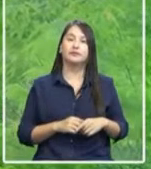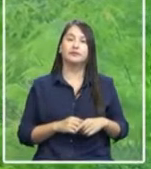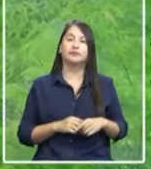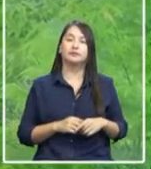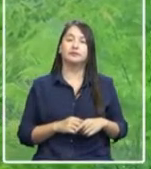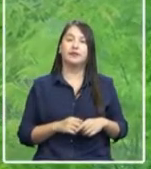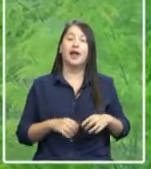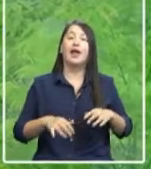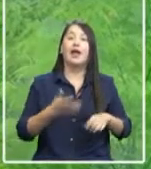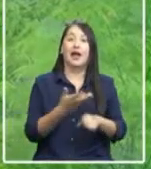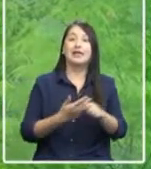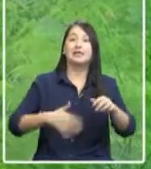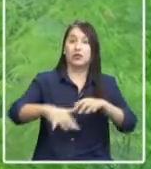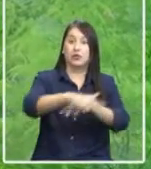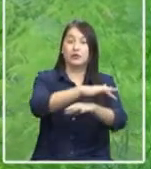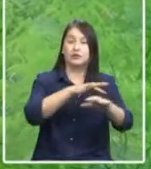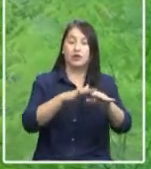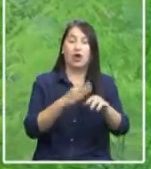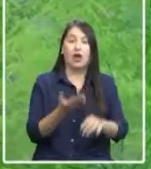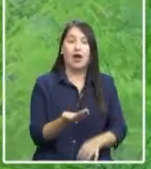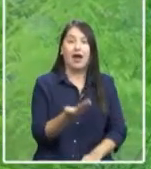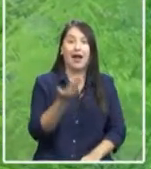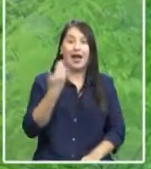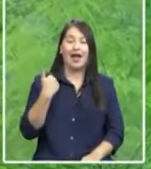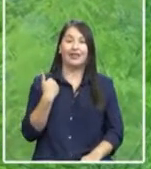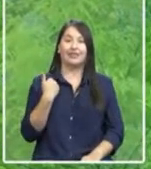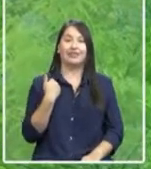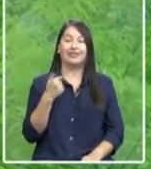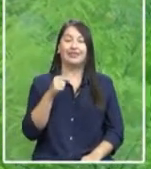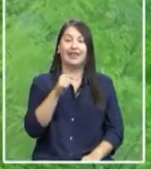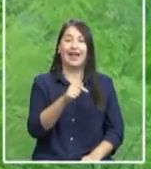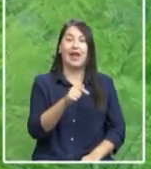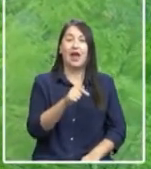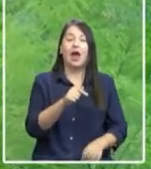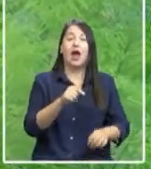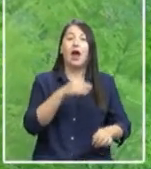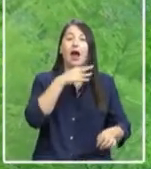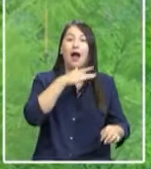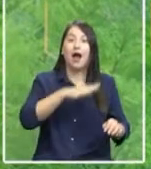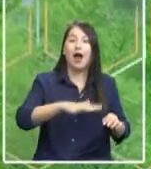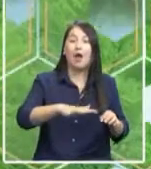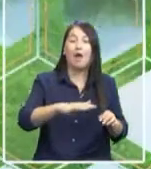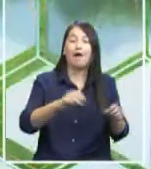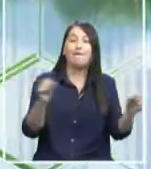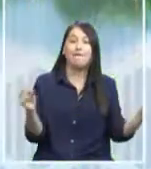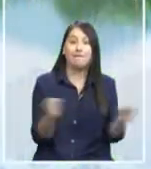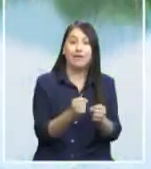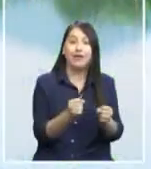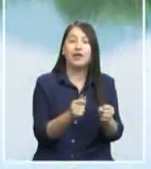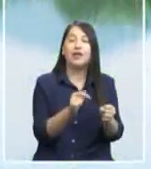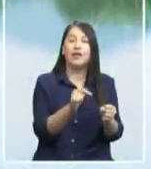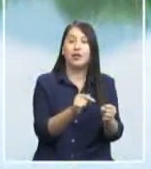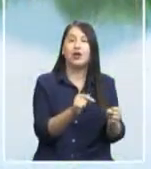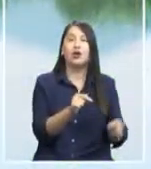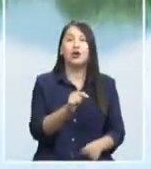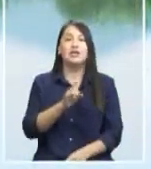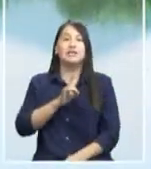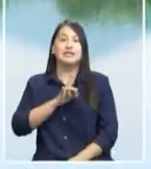in temperate areas, and you can see where Chile is, subtropic and temperate areas,